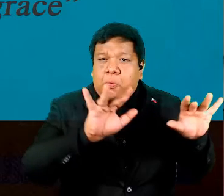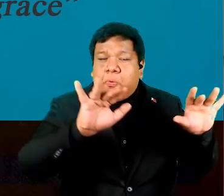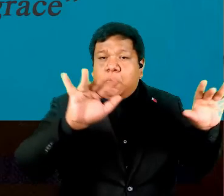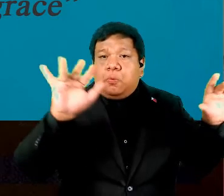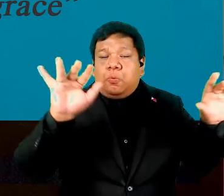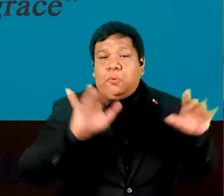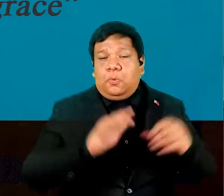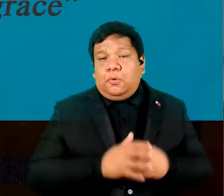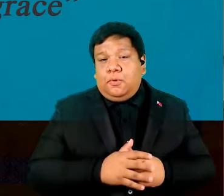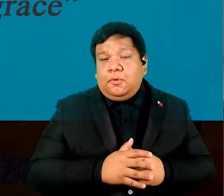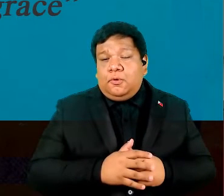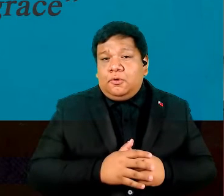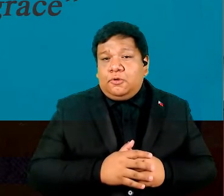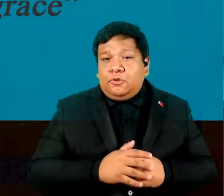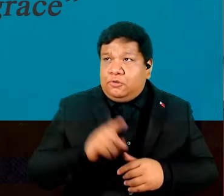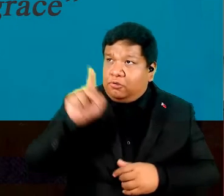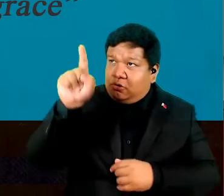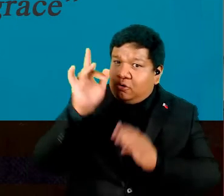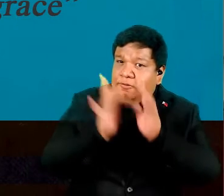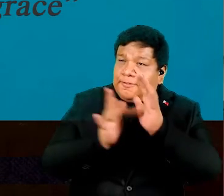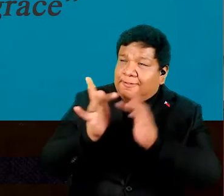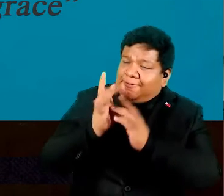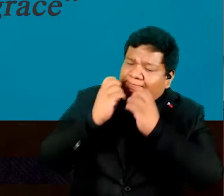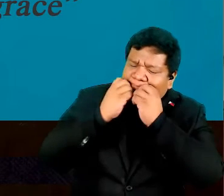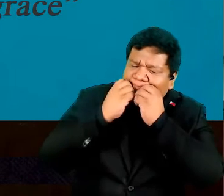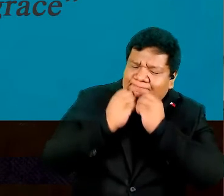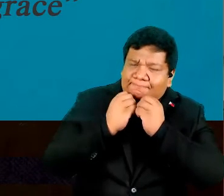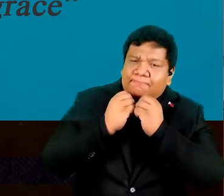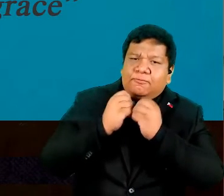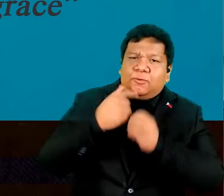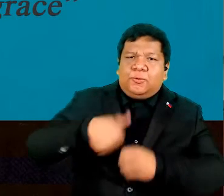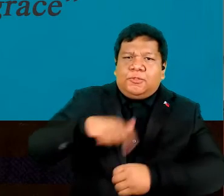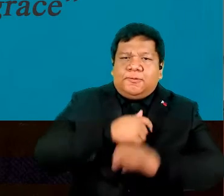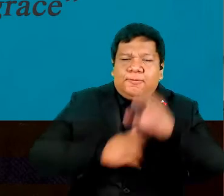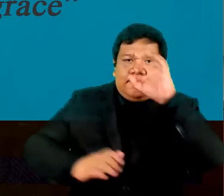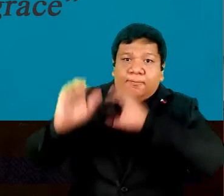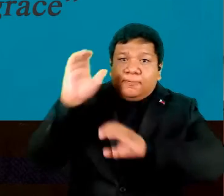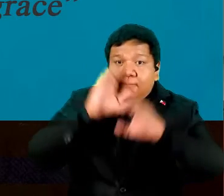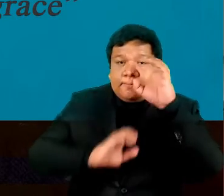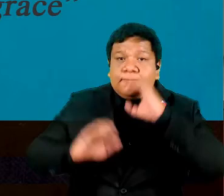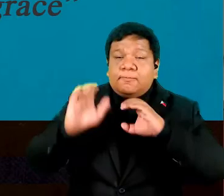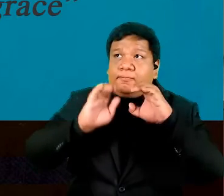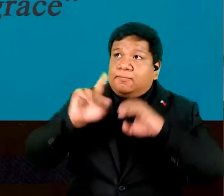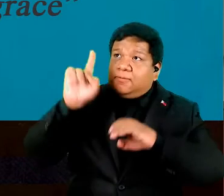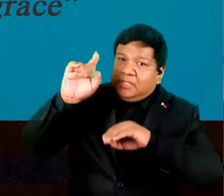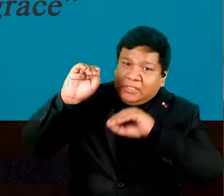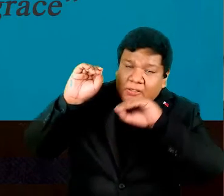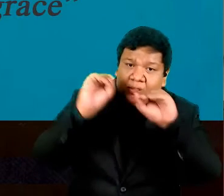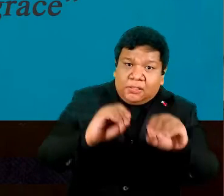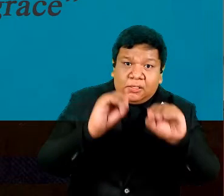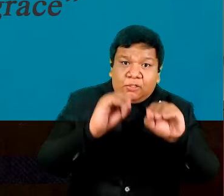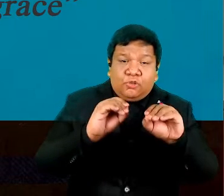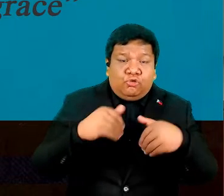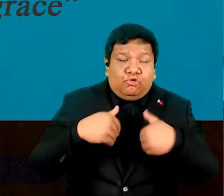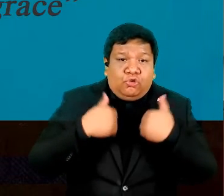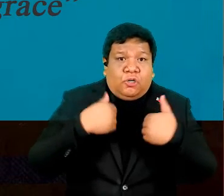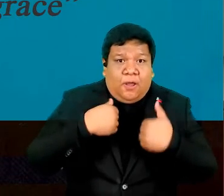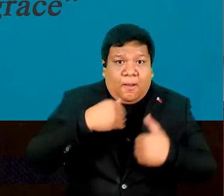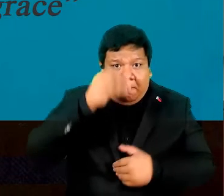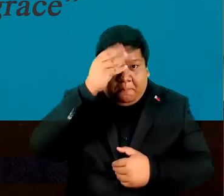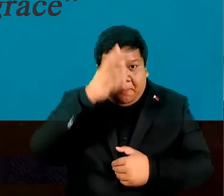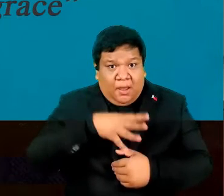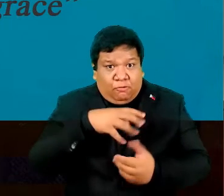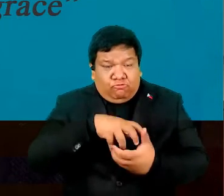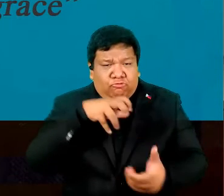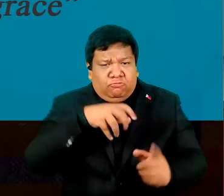and grace." Jesus is the treasure we all should seek. And he radically taught this to a young and rich